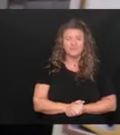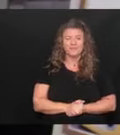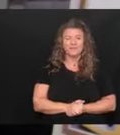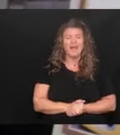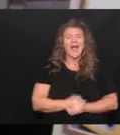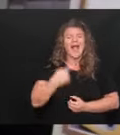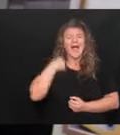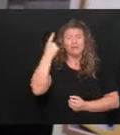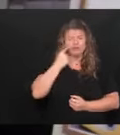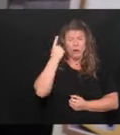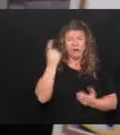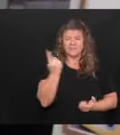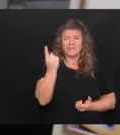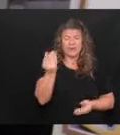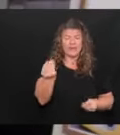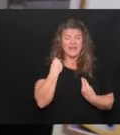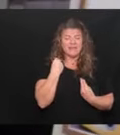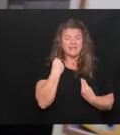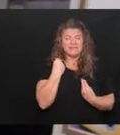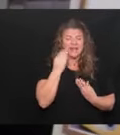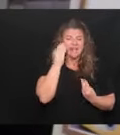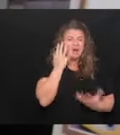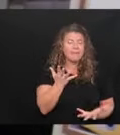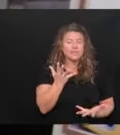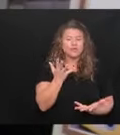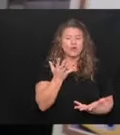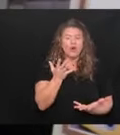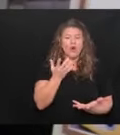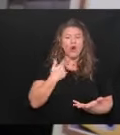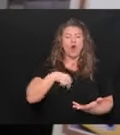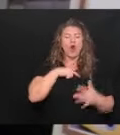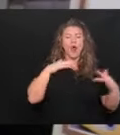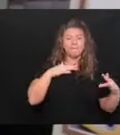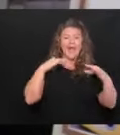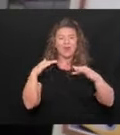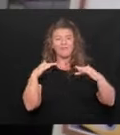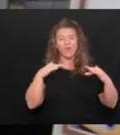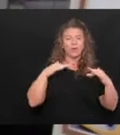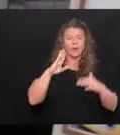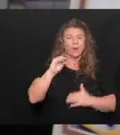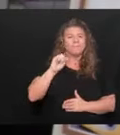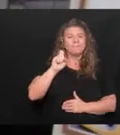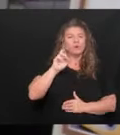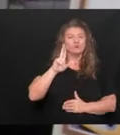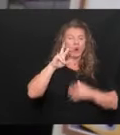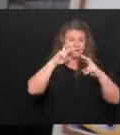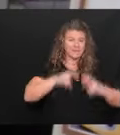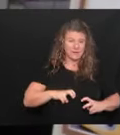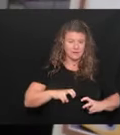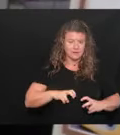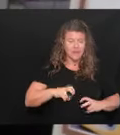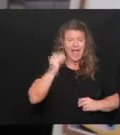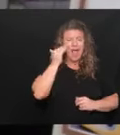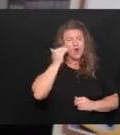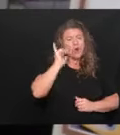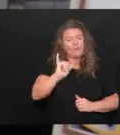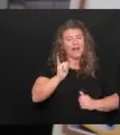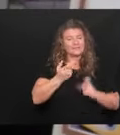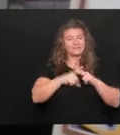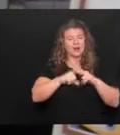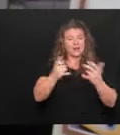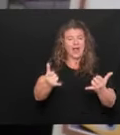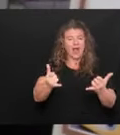was wondering if someone could give us an update on our battlefield booster assessment. I know that's underway. Are there any results